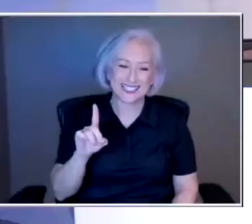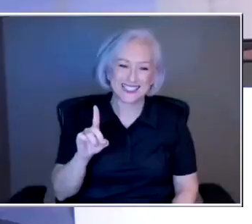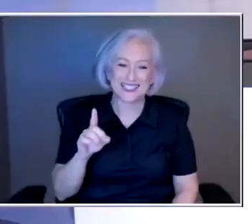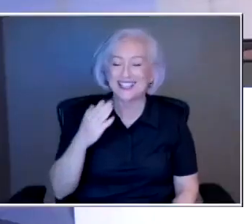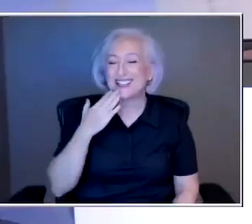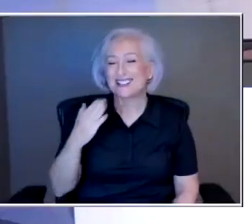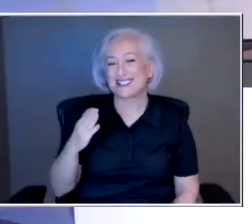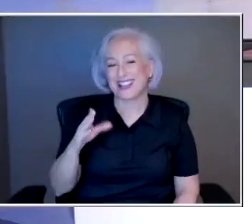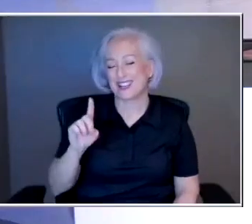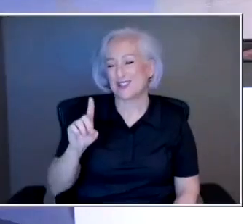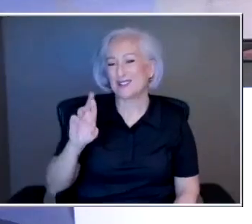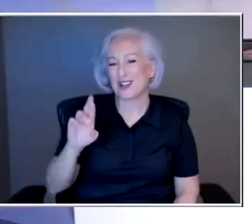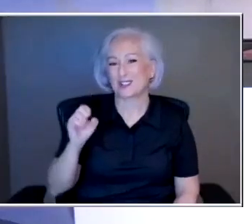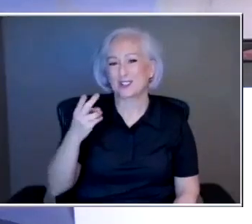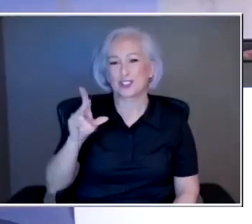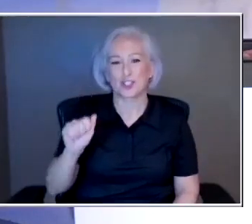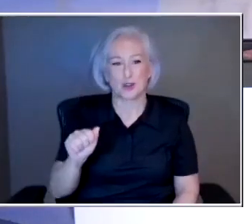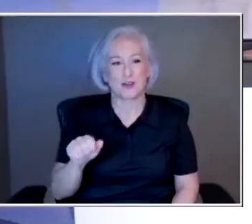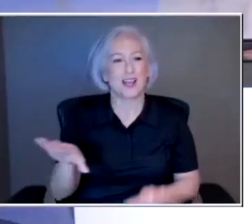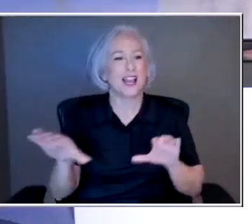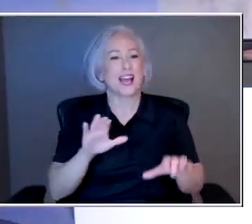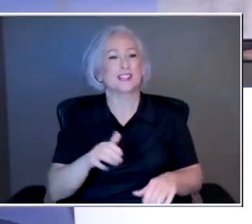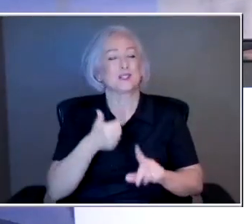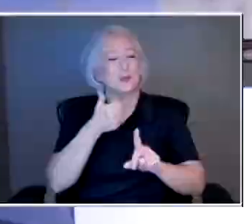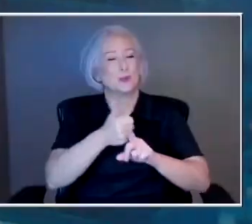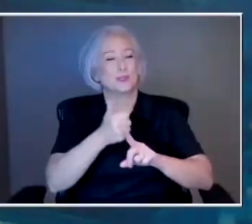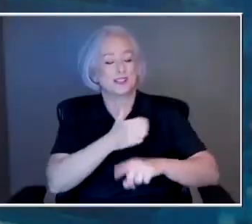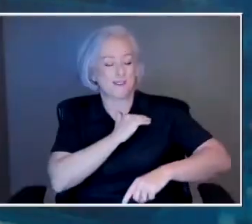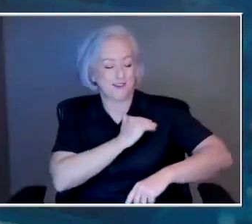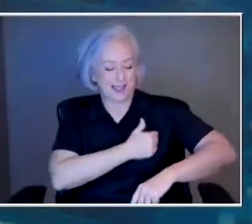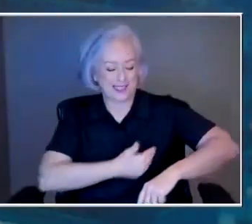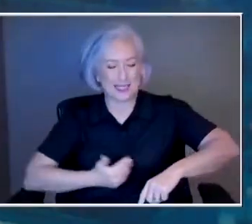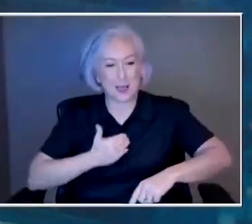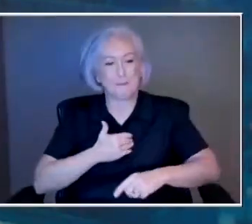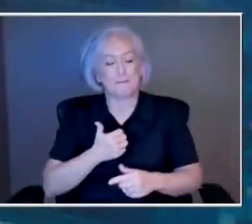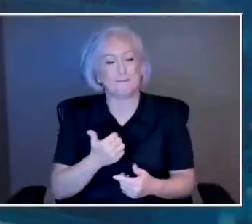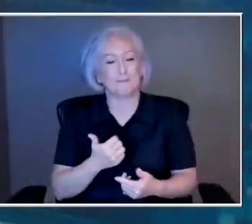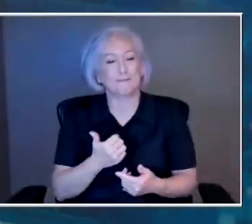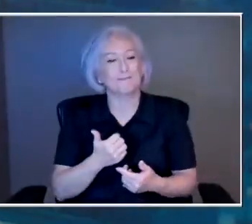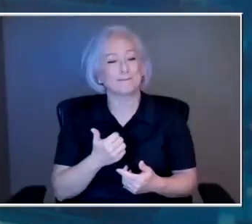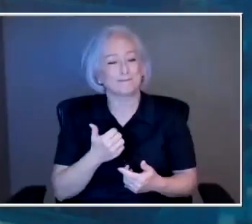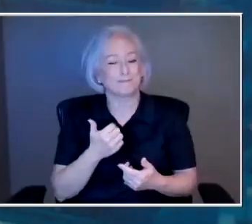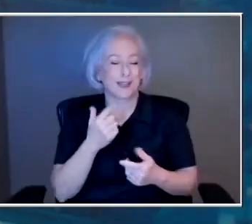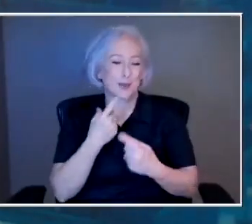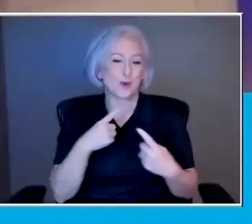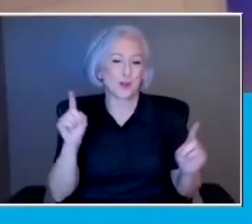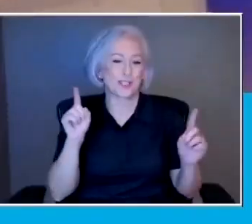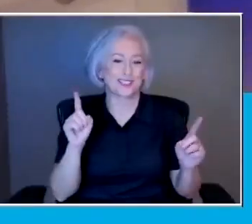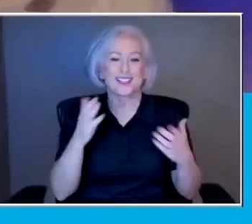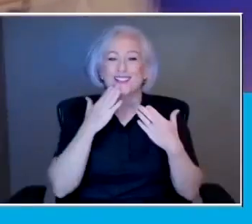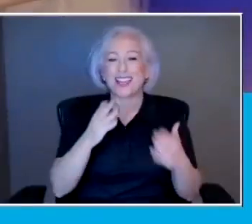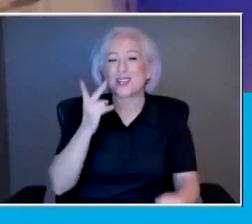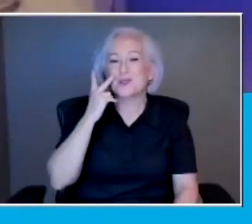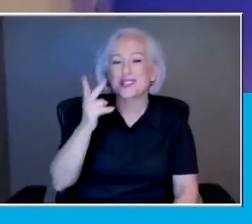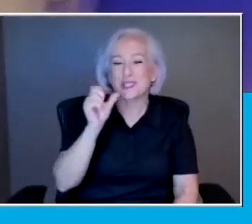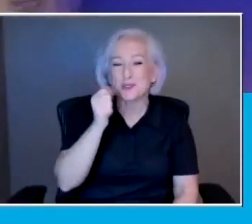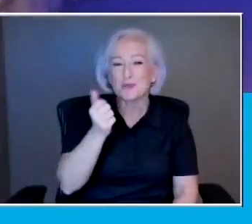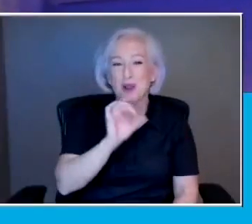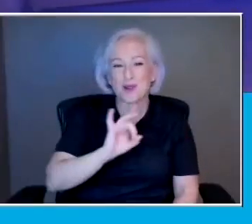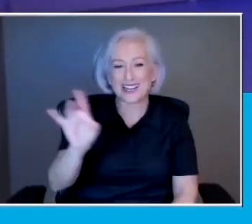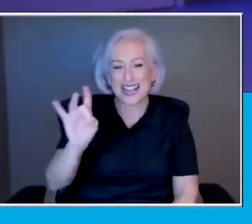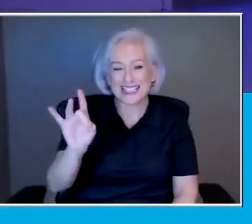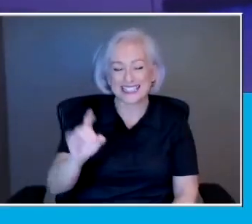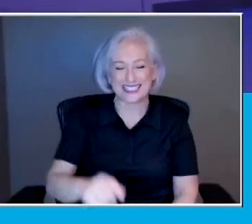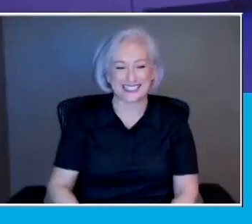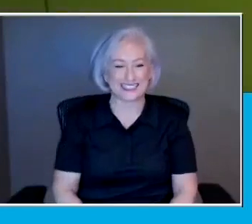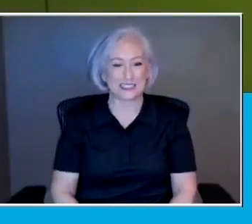It paid off. Thank you so much to both of our guests today, and thanks to our viewers for being with us. We'll see you back here tomorrow at 8. Instead of 6 weeks